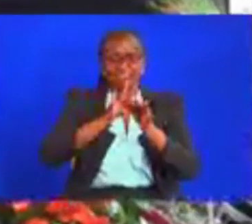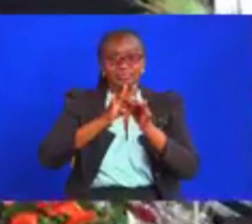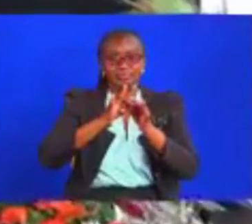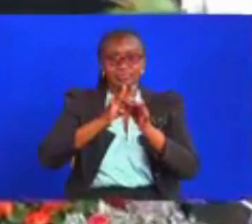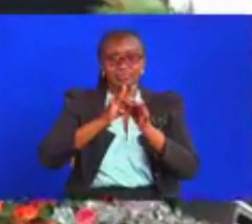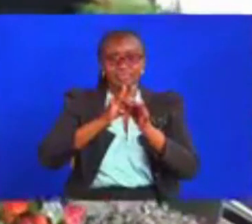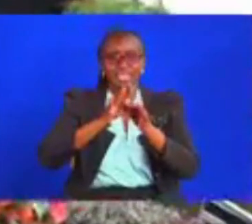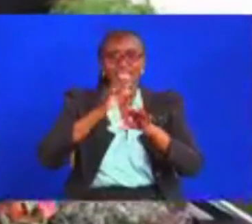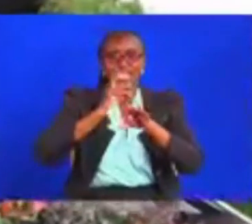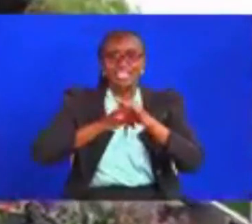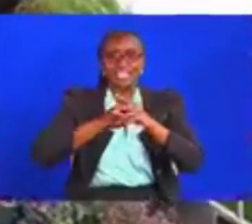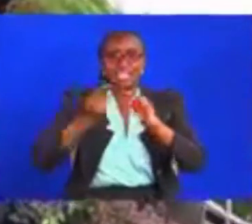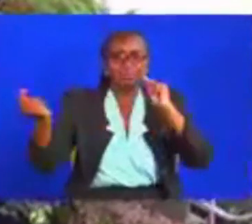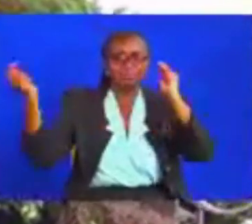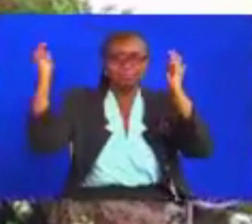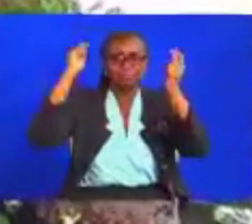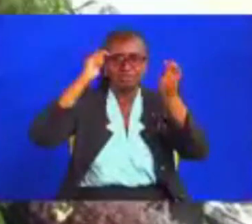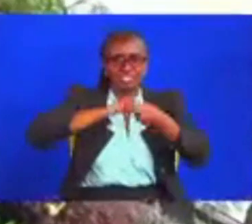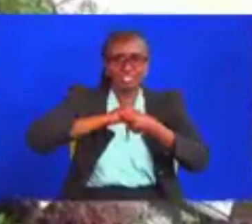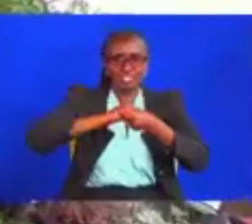when he turned 80 years,